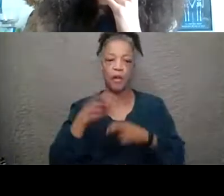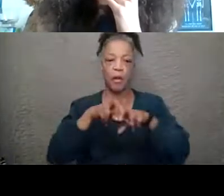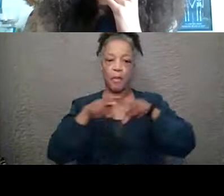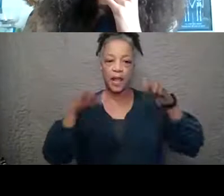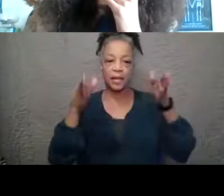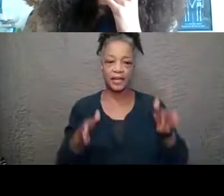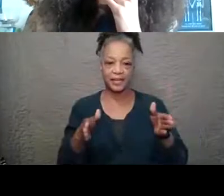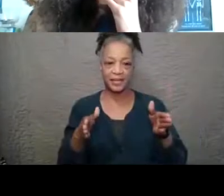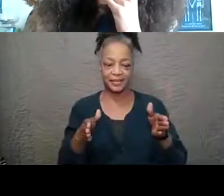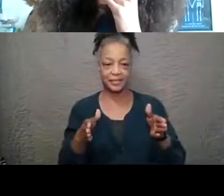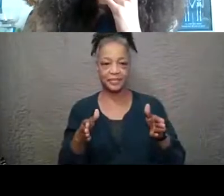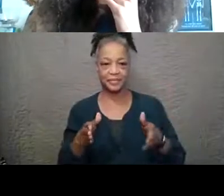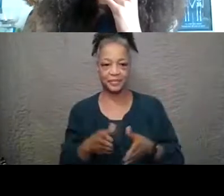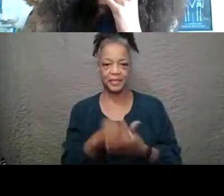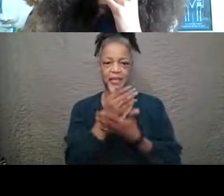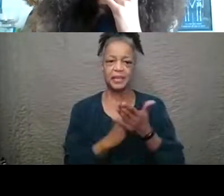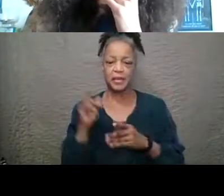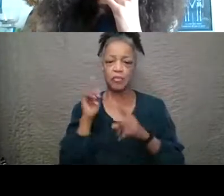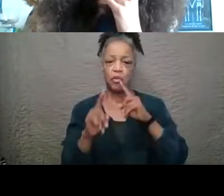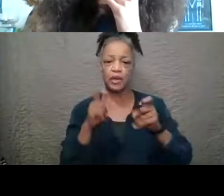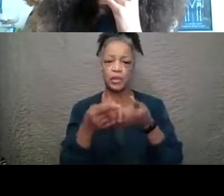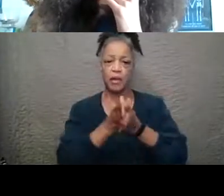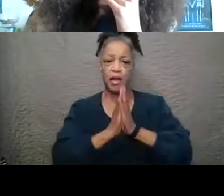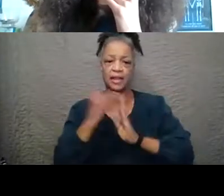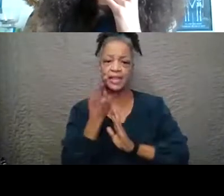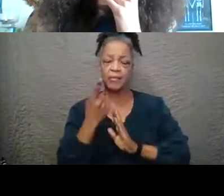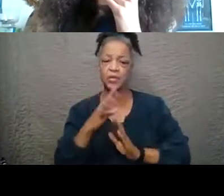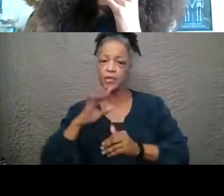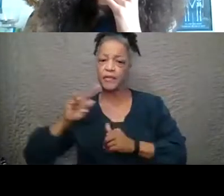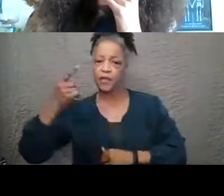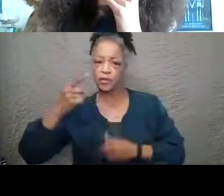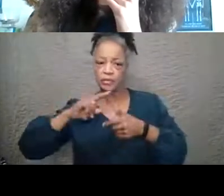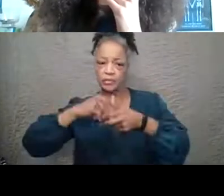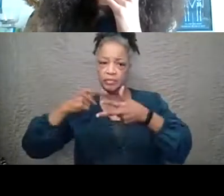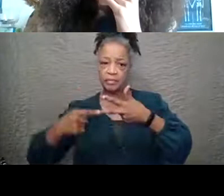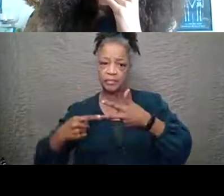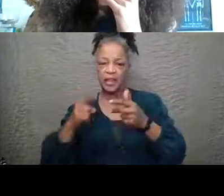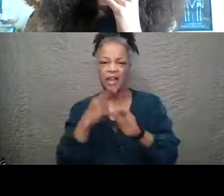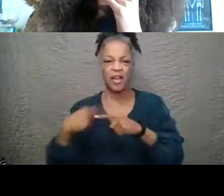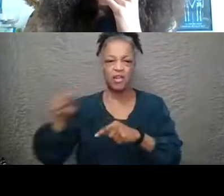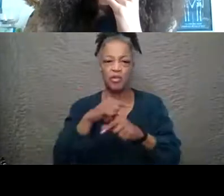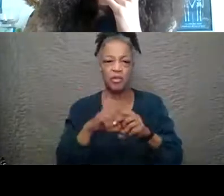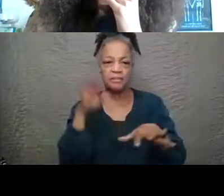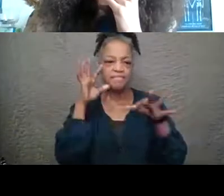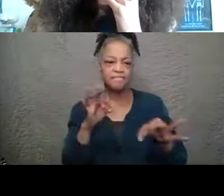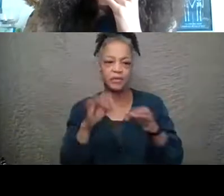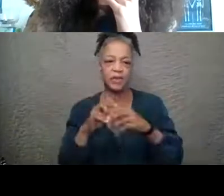and some of them I'll ask somebody to speak first, and you all can jump in as you